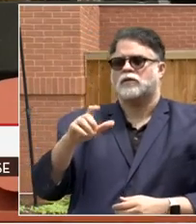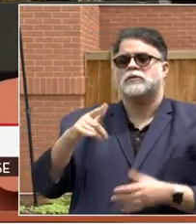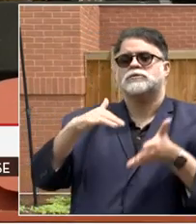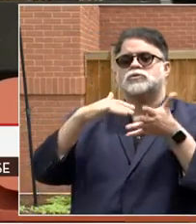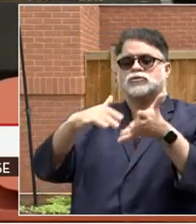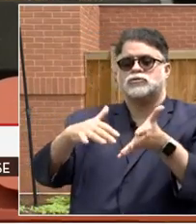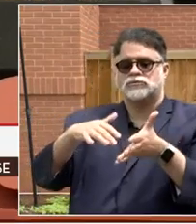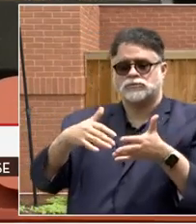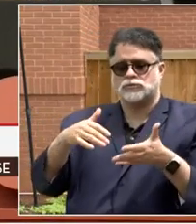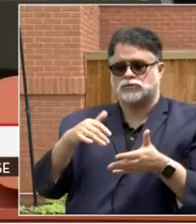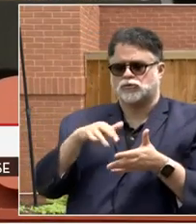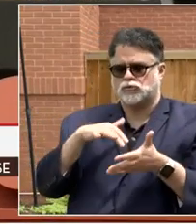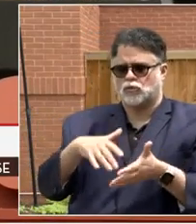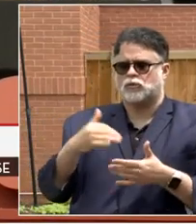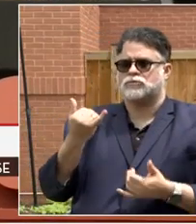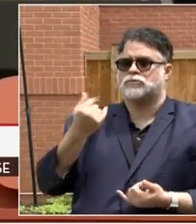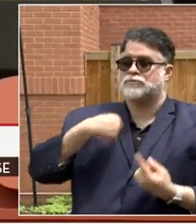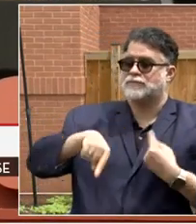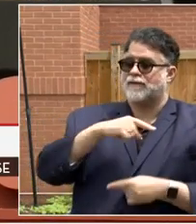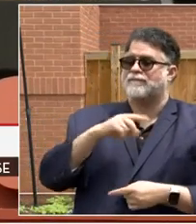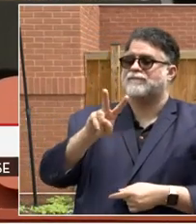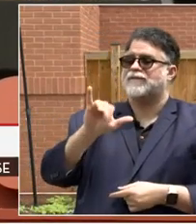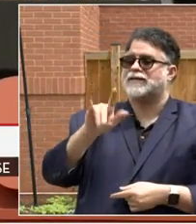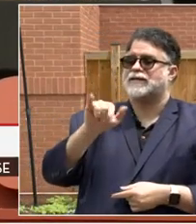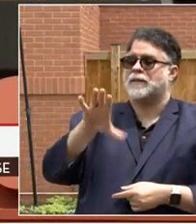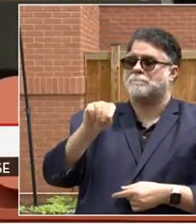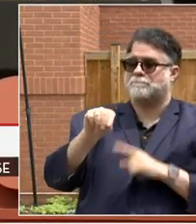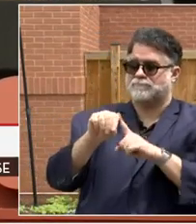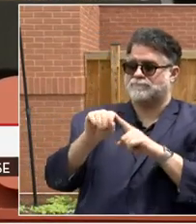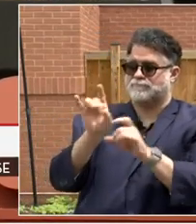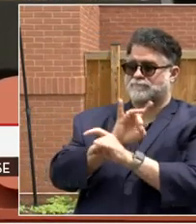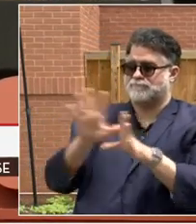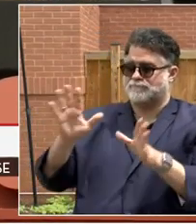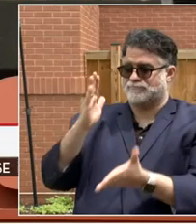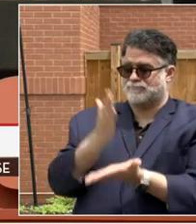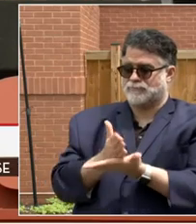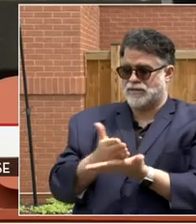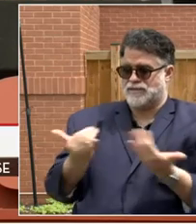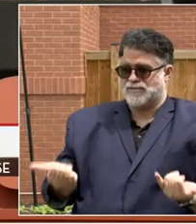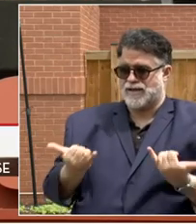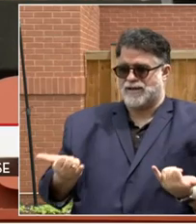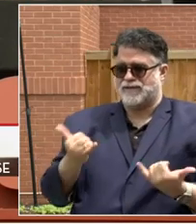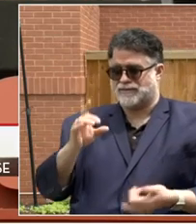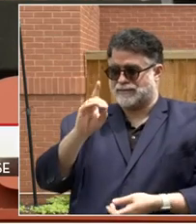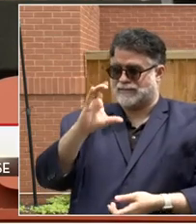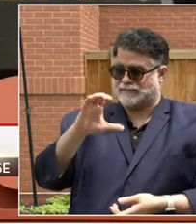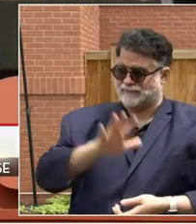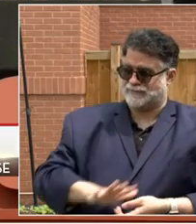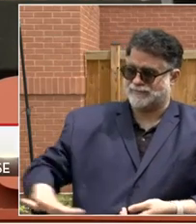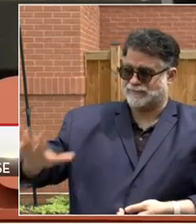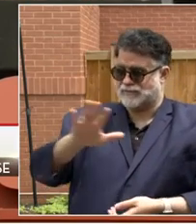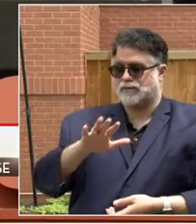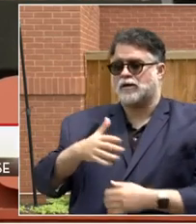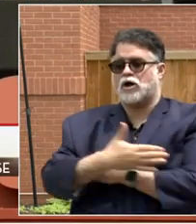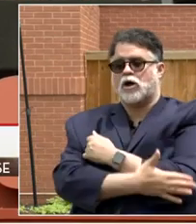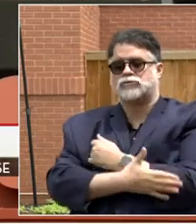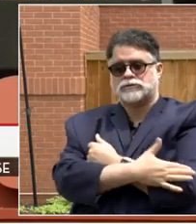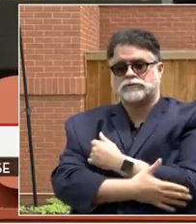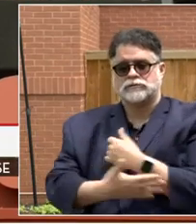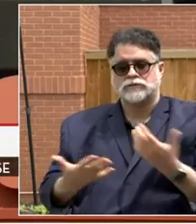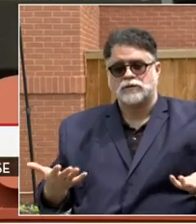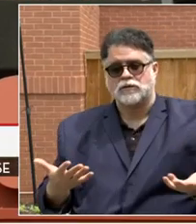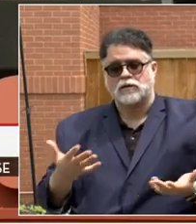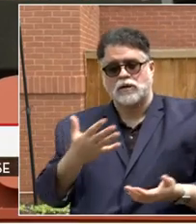the victims of violence that have been talked about today, both in D.C., of course, and across the country, have been members of the